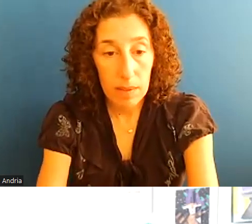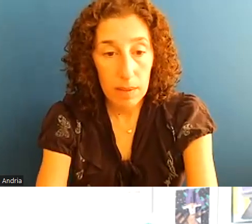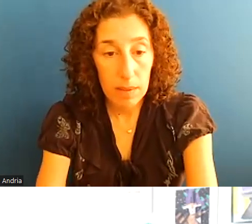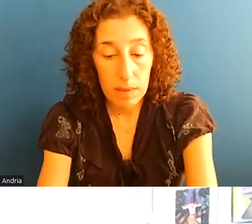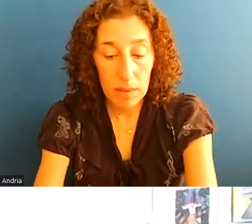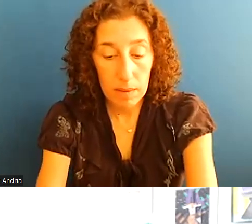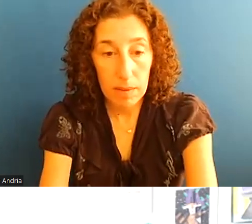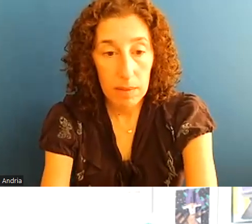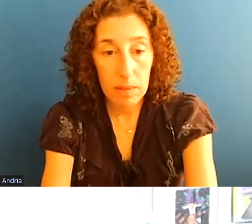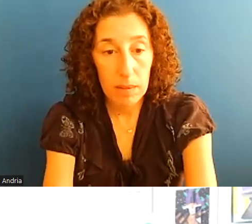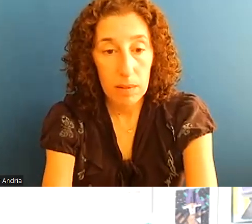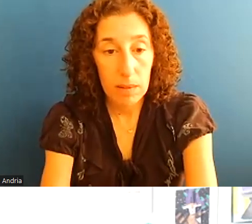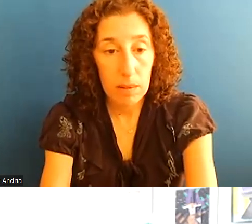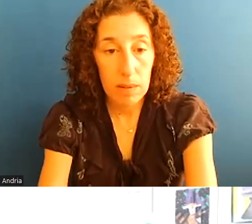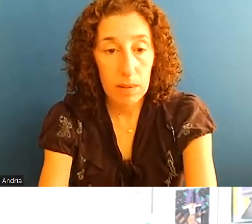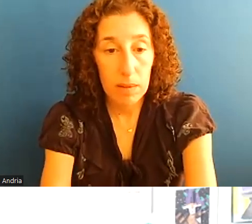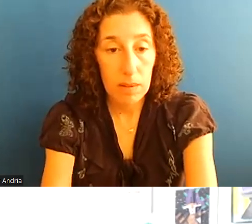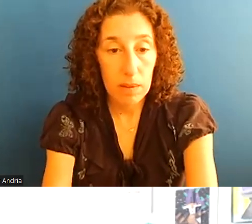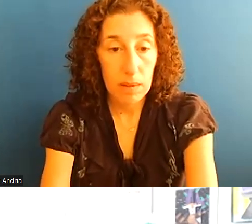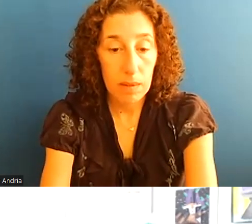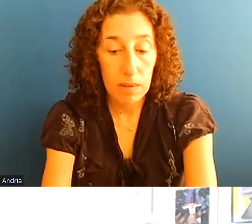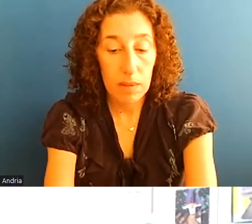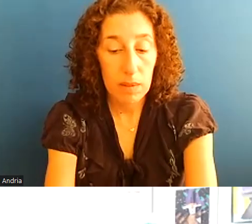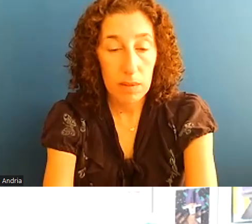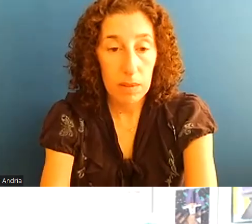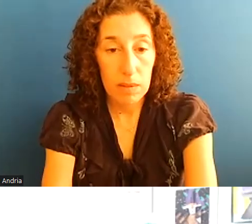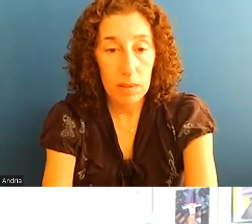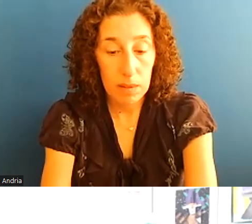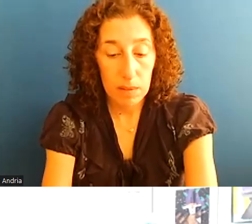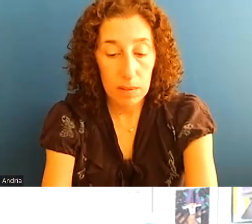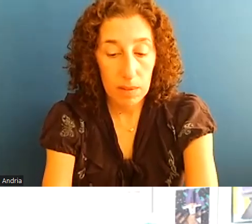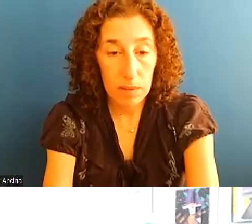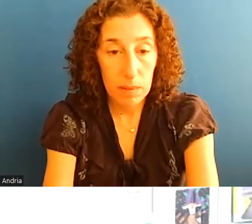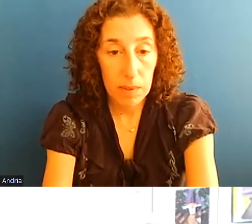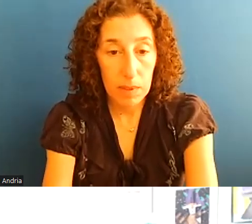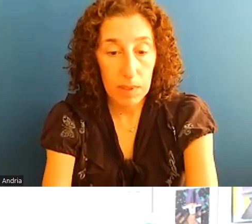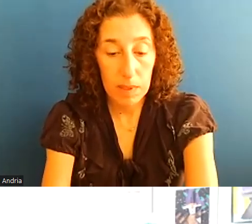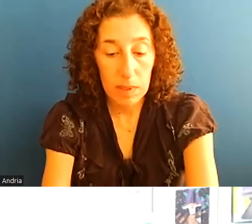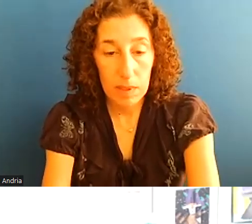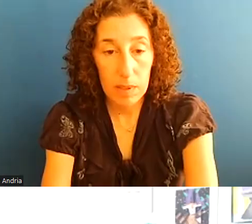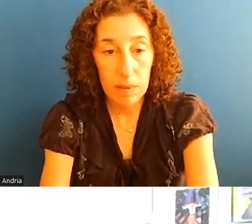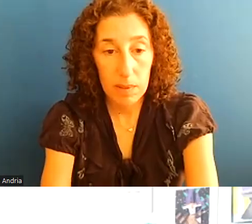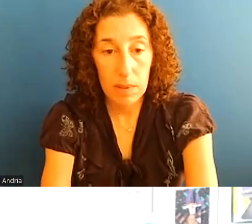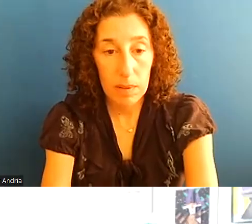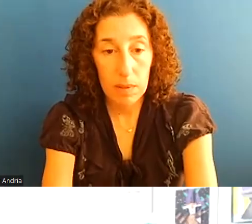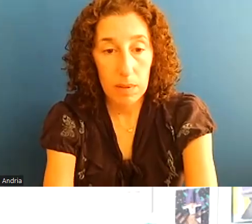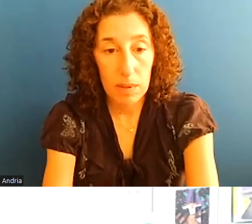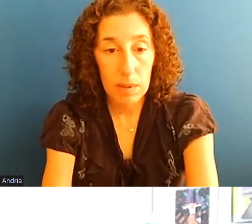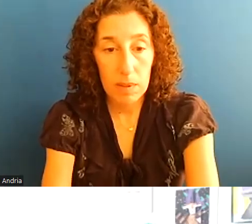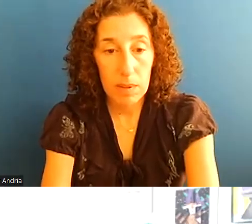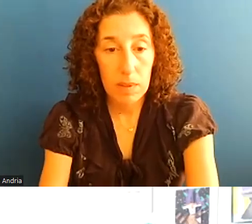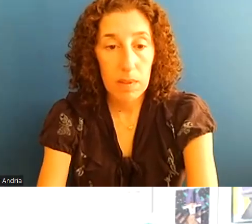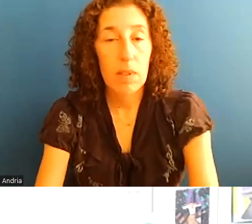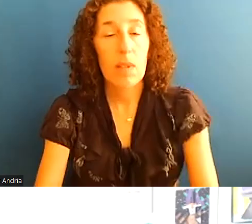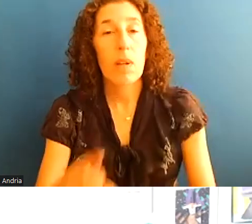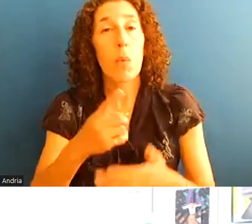Thank you so much. Shanae, I'll hand it over to you. Okay, so basically everything everyone else